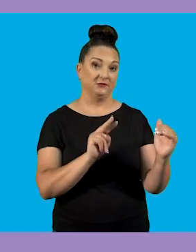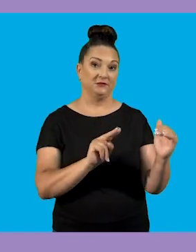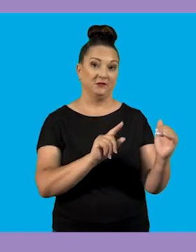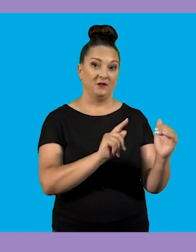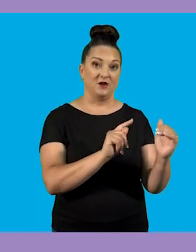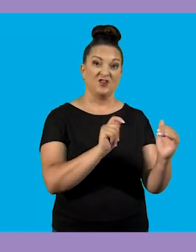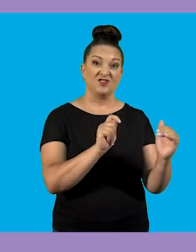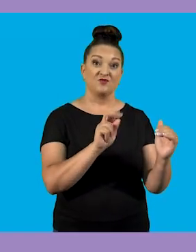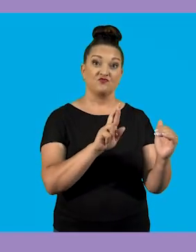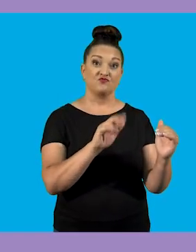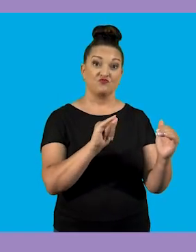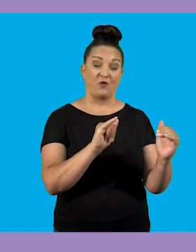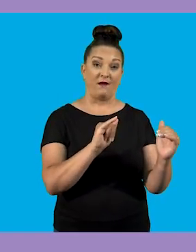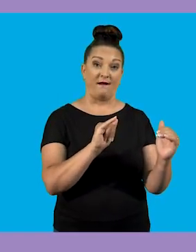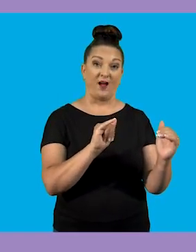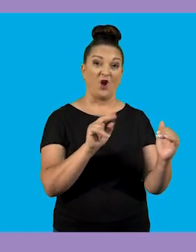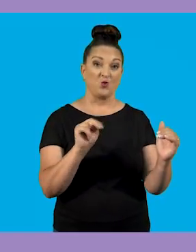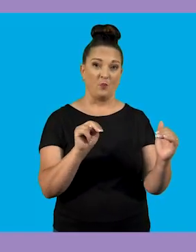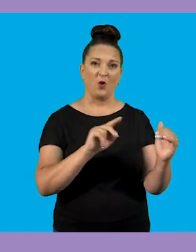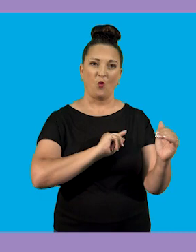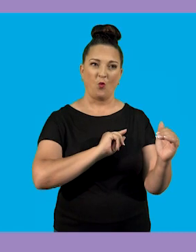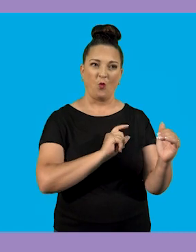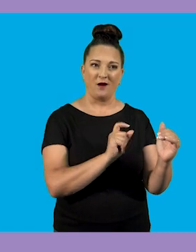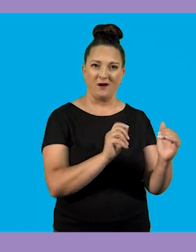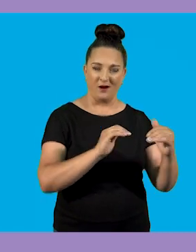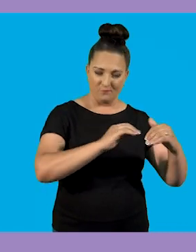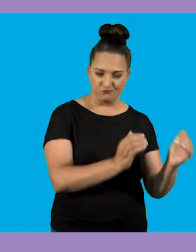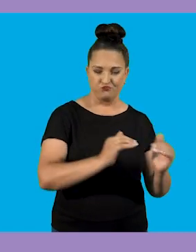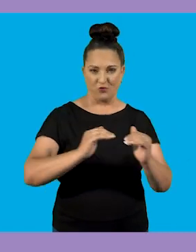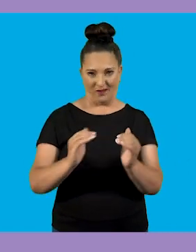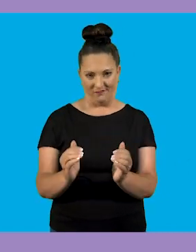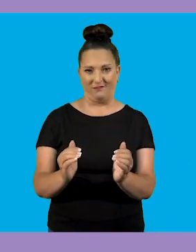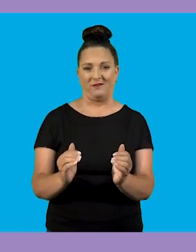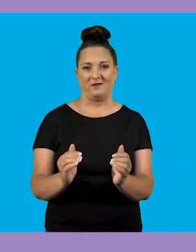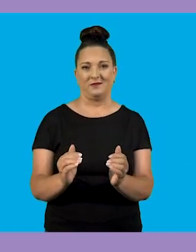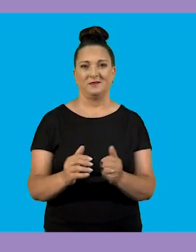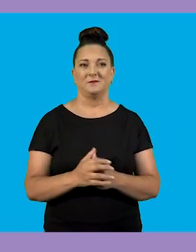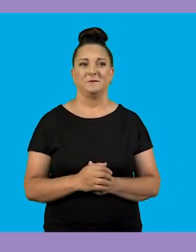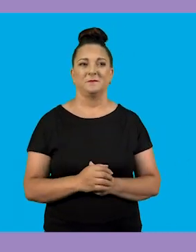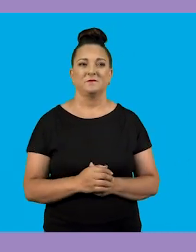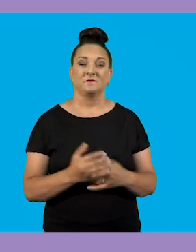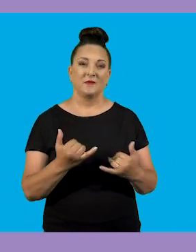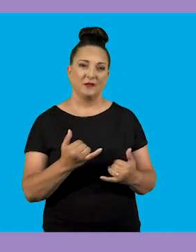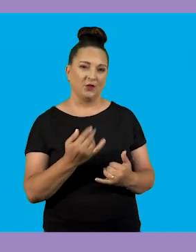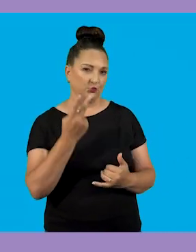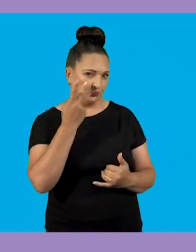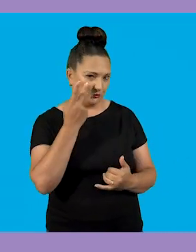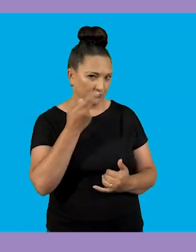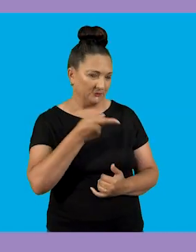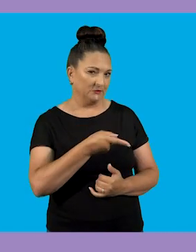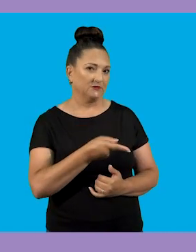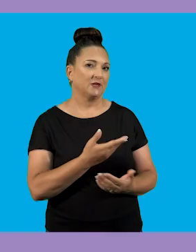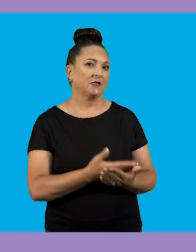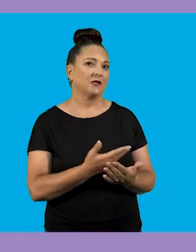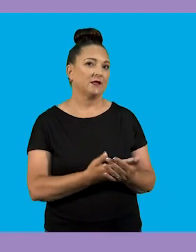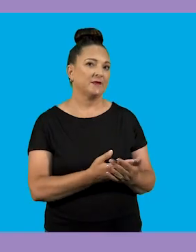that is a trinomial. Remember, a trinomial, two brackets. Now I'm going to use that other method of trial and improvement, and that's how we're going